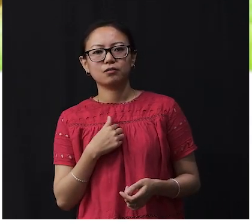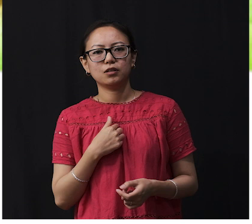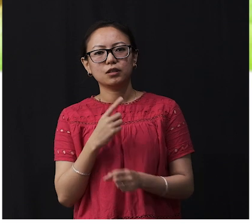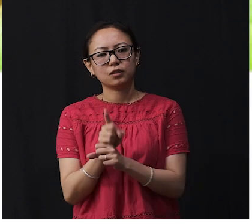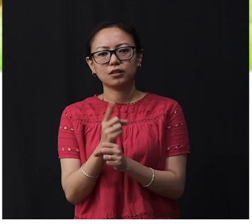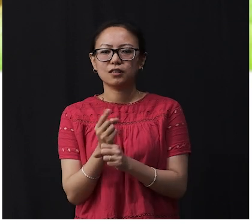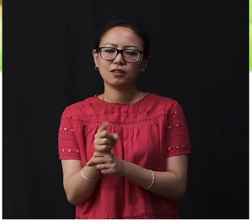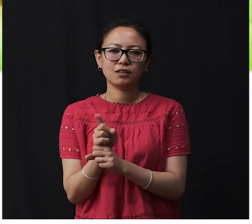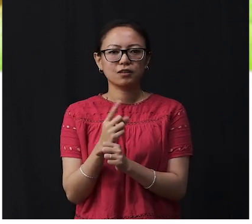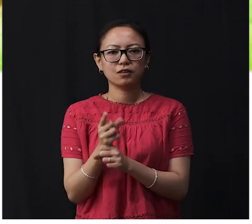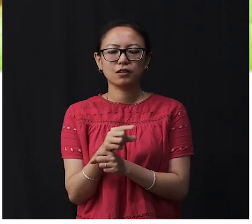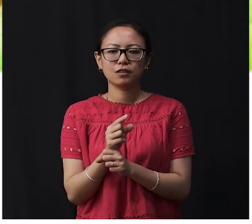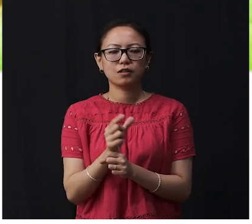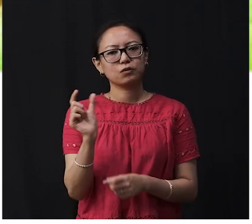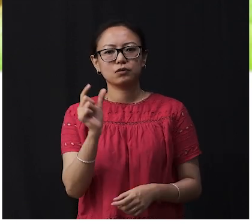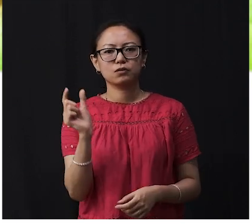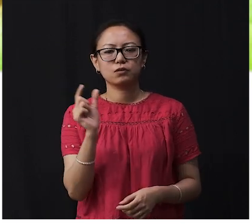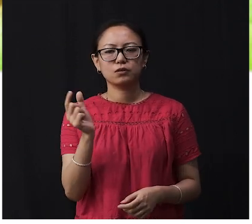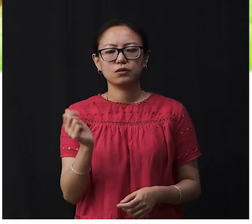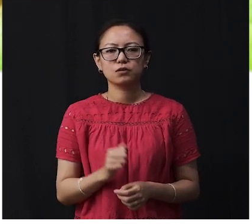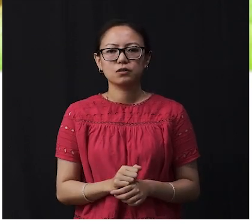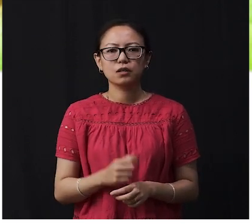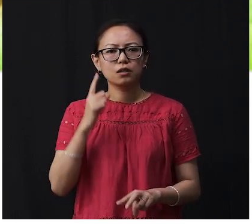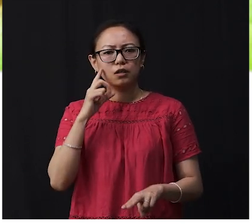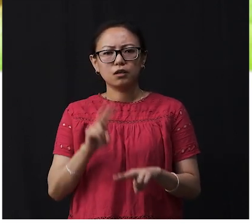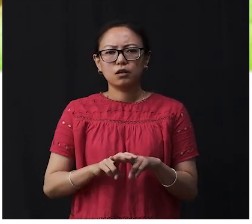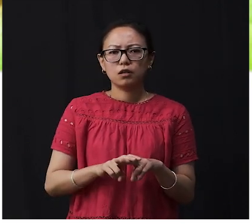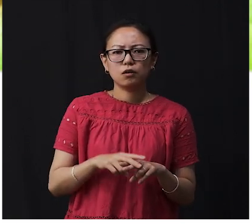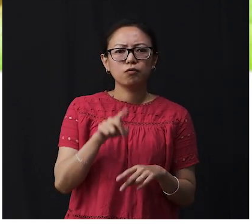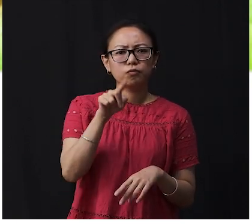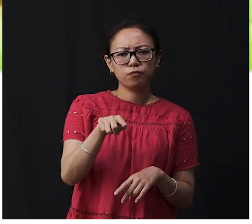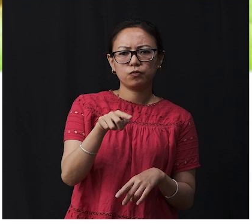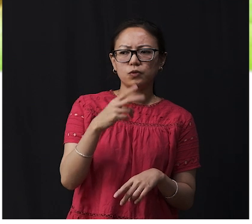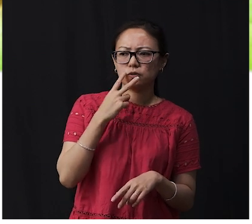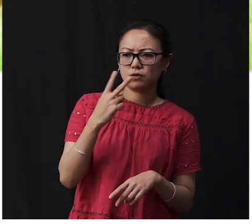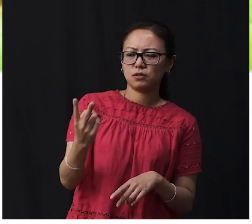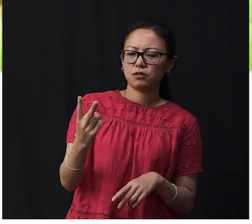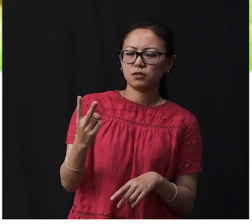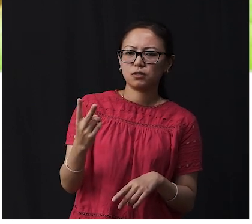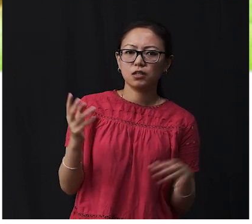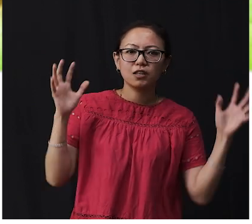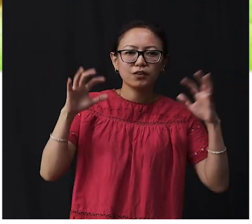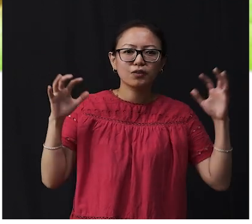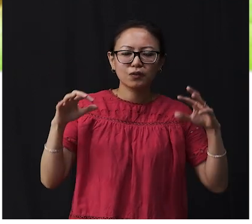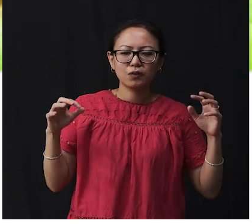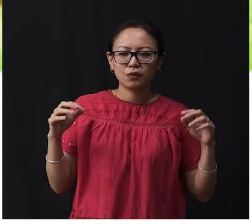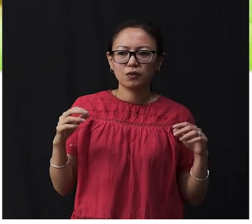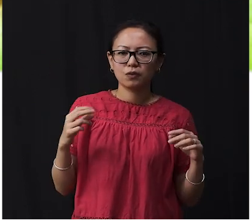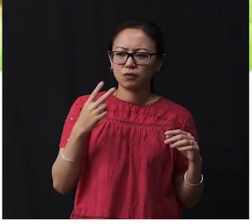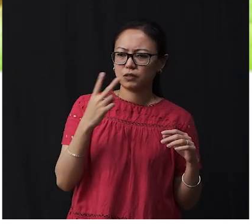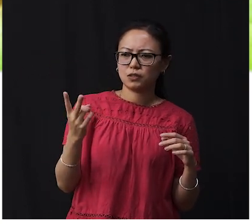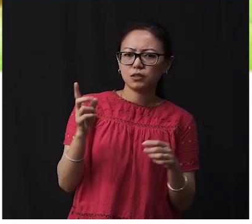its tail, that means they are happy, they are pleased. I hope you all have a bad dog at home. You